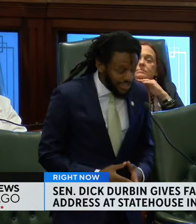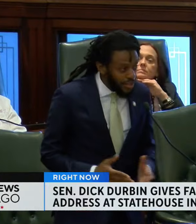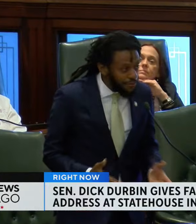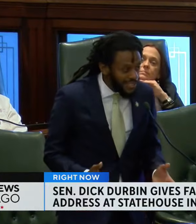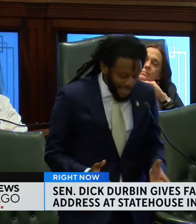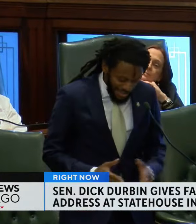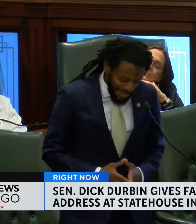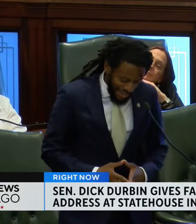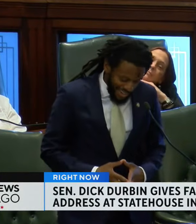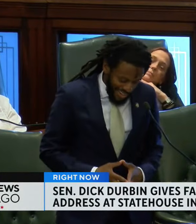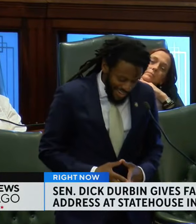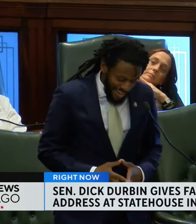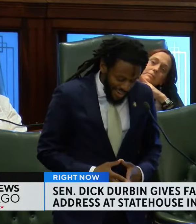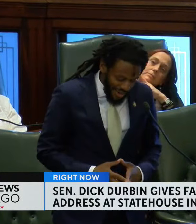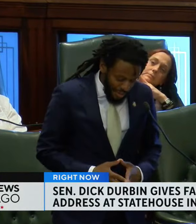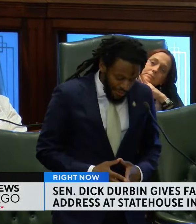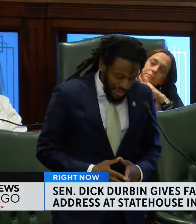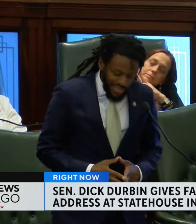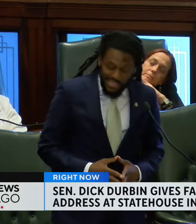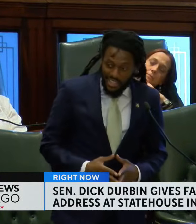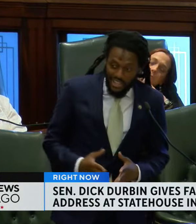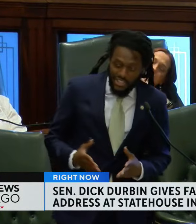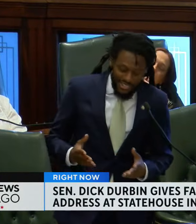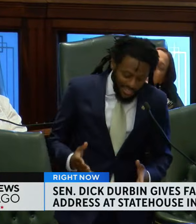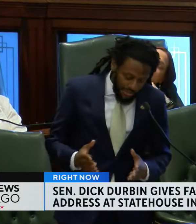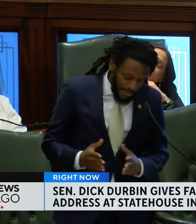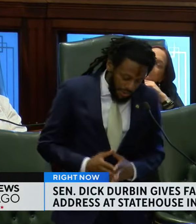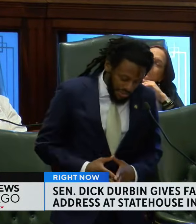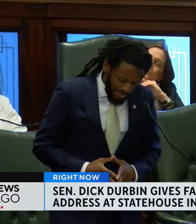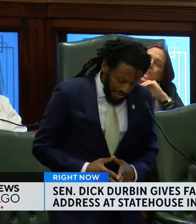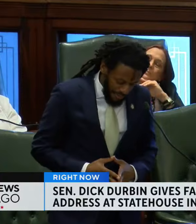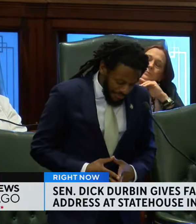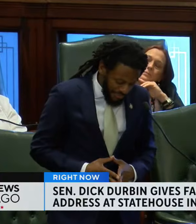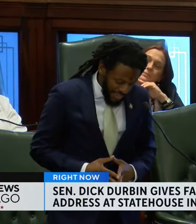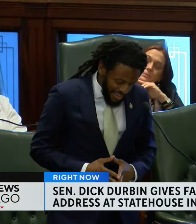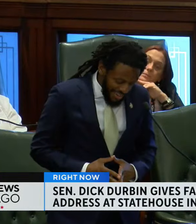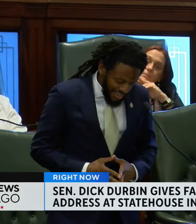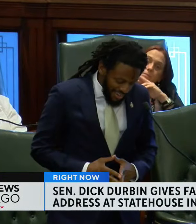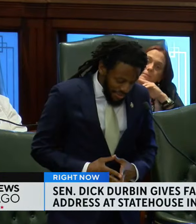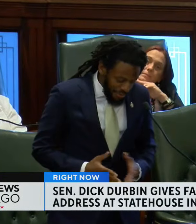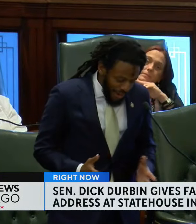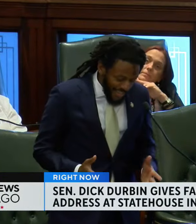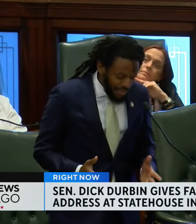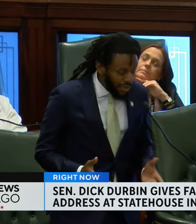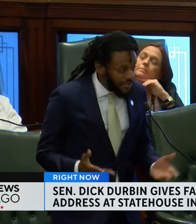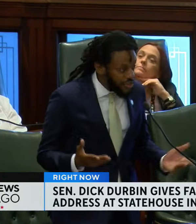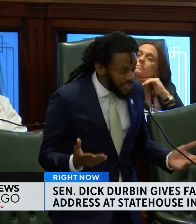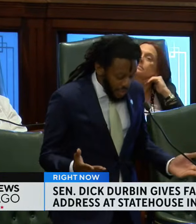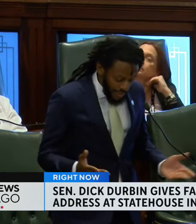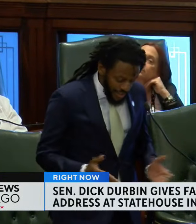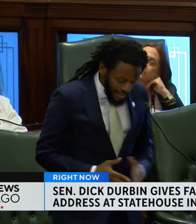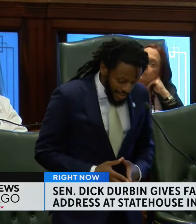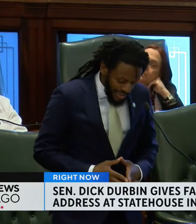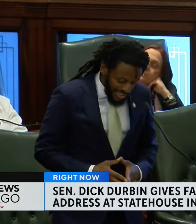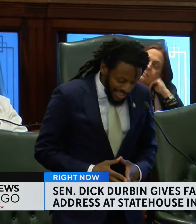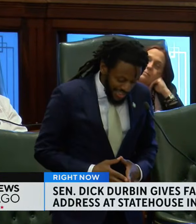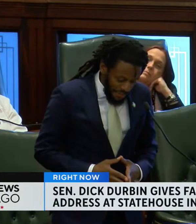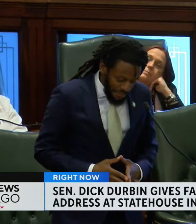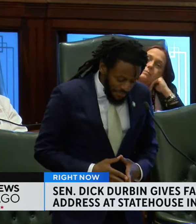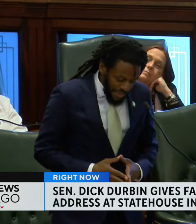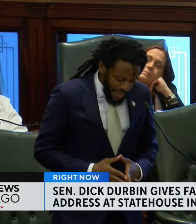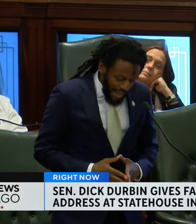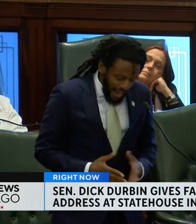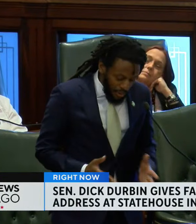leadership made a difference in Illinois. But for me, this occasion is deeply personal. Before I had the privilege of serving in the Illinois